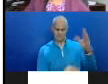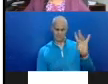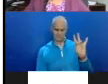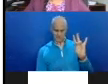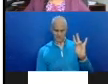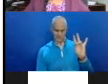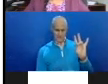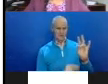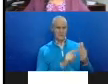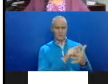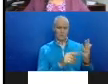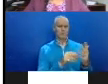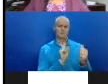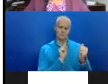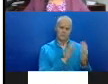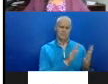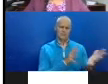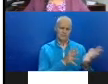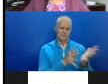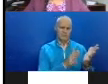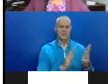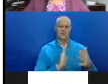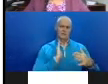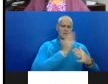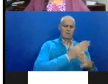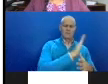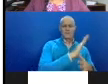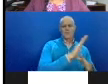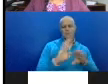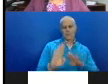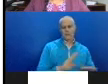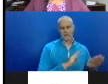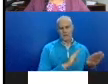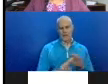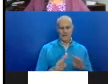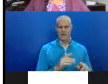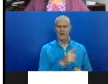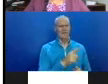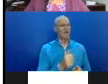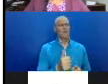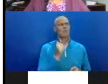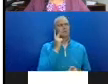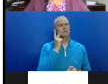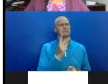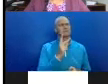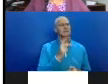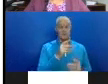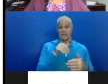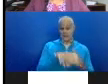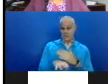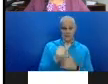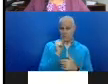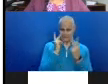extremely important in terms of actually interrupting the men's abusive behavior. If they only see their abuse, they won't see, when they come in, they do not see